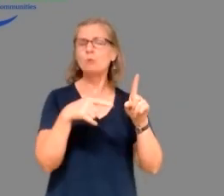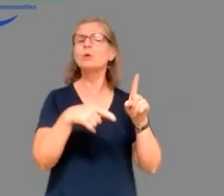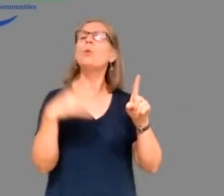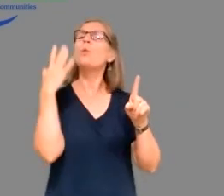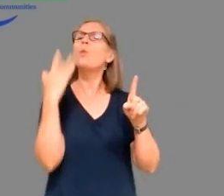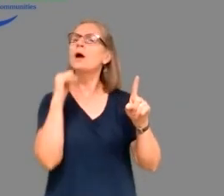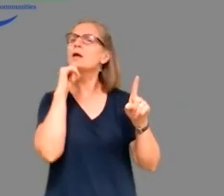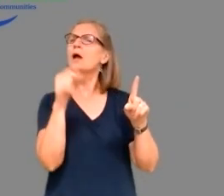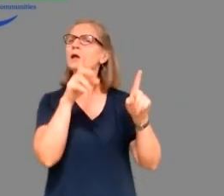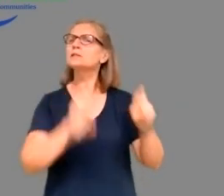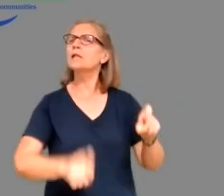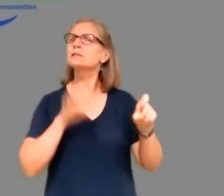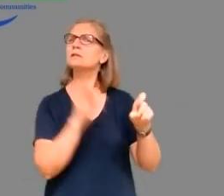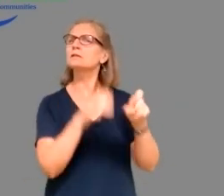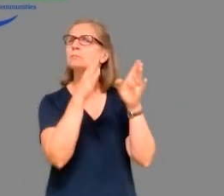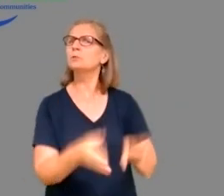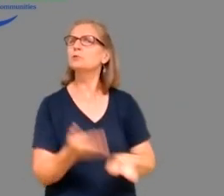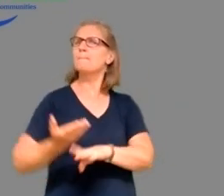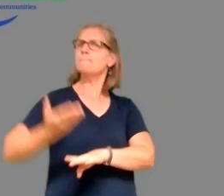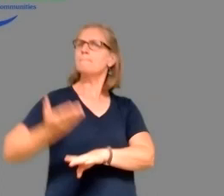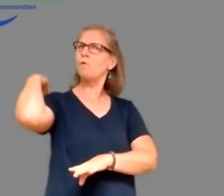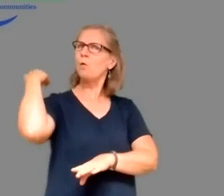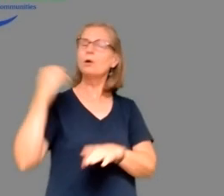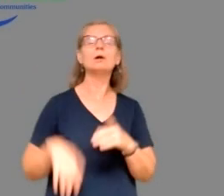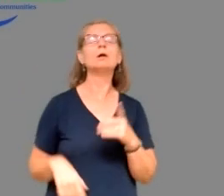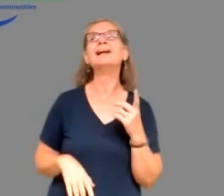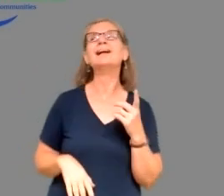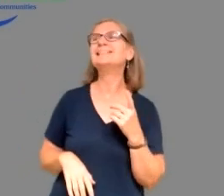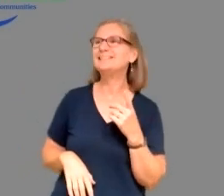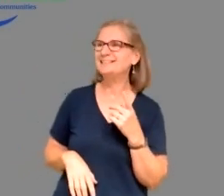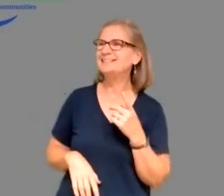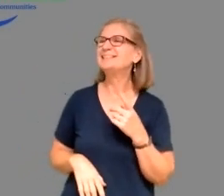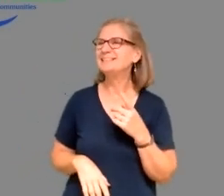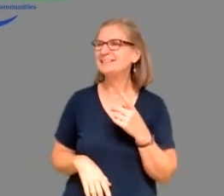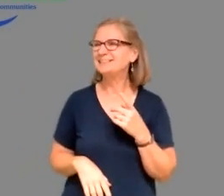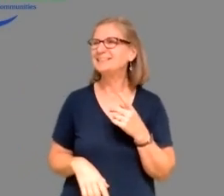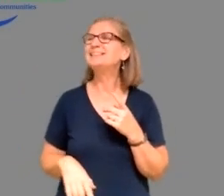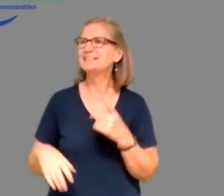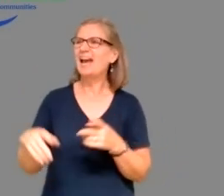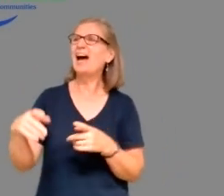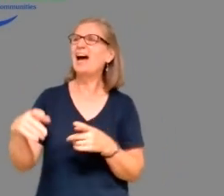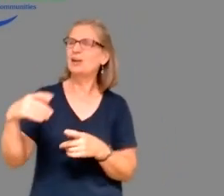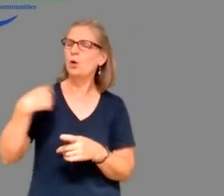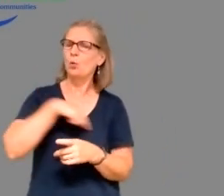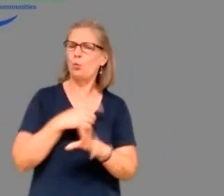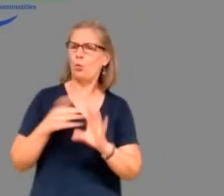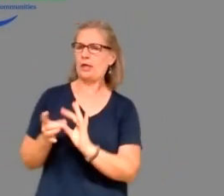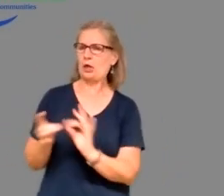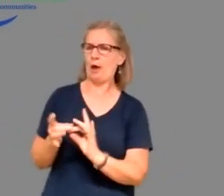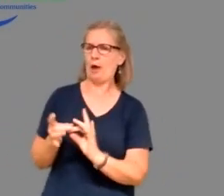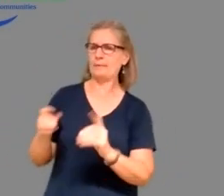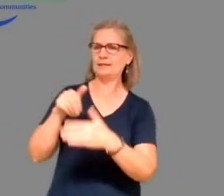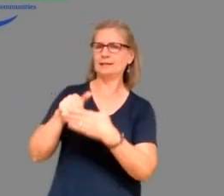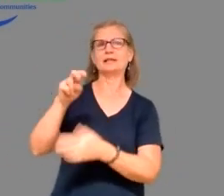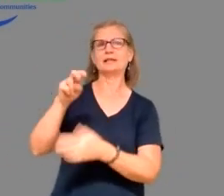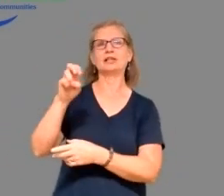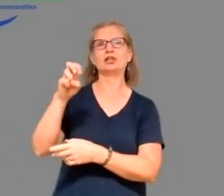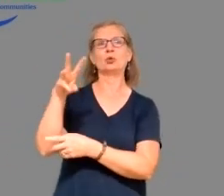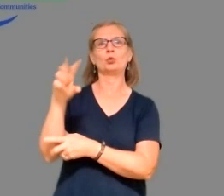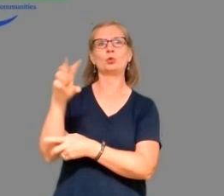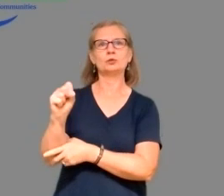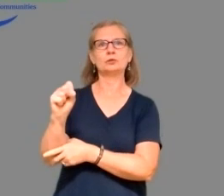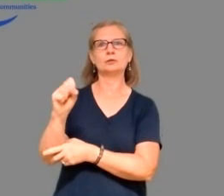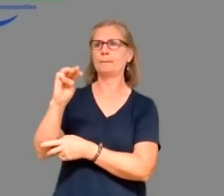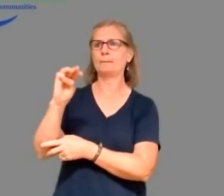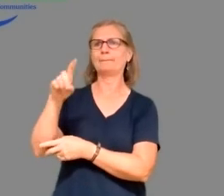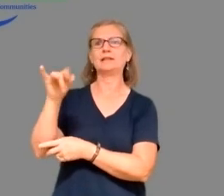Yeah. So I do believe that we did comment in the media that there was certainly going to be a period of time where we felt they were ill,